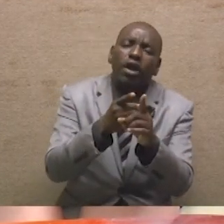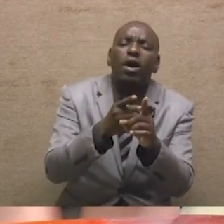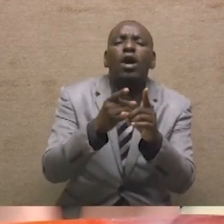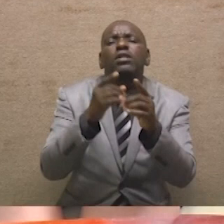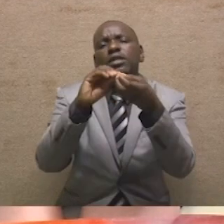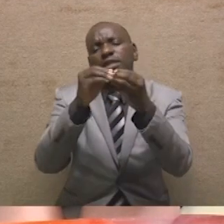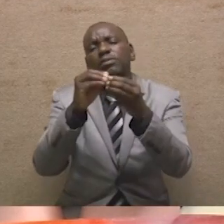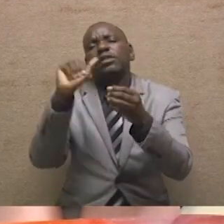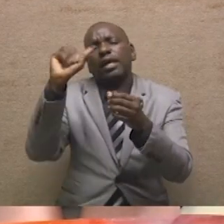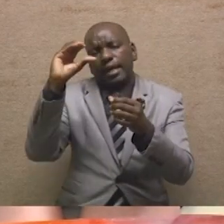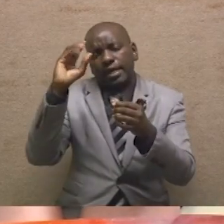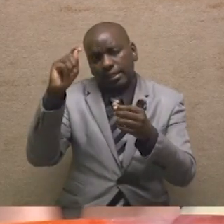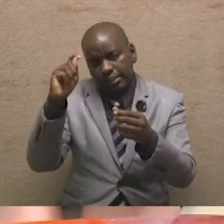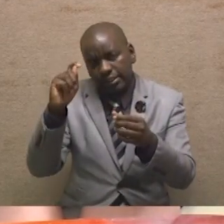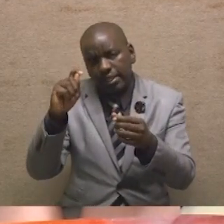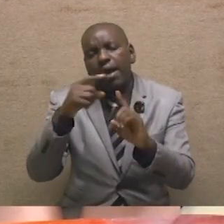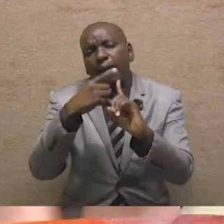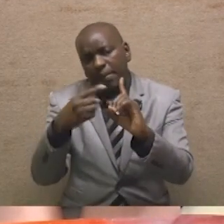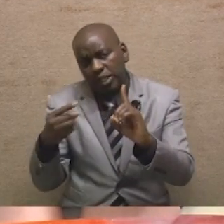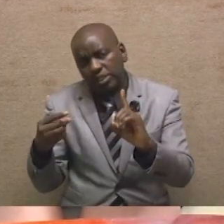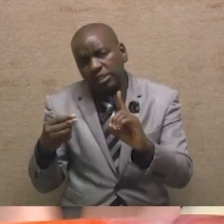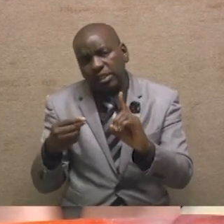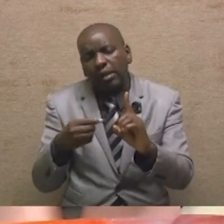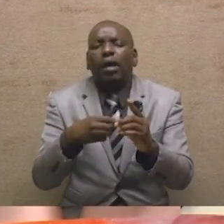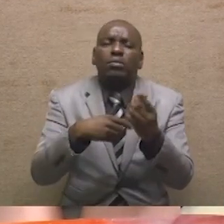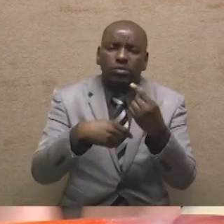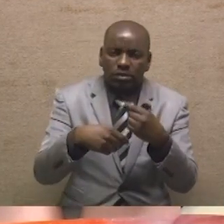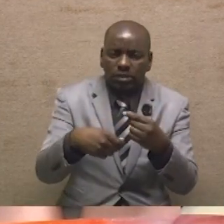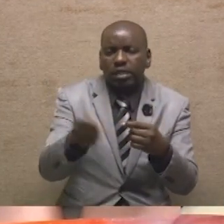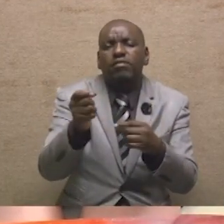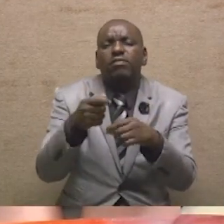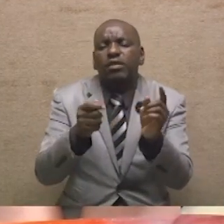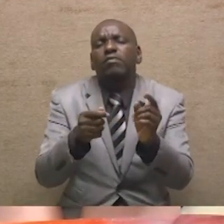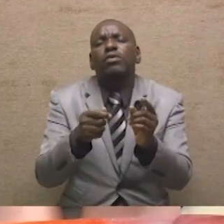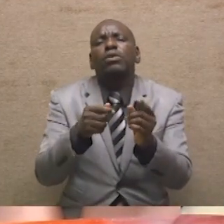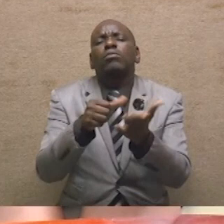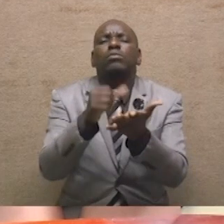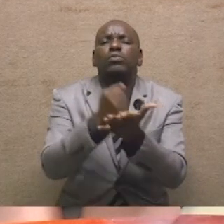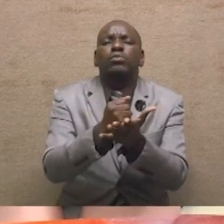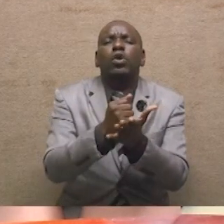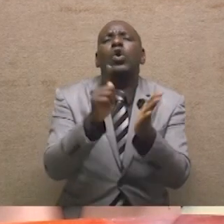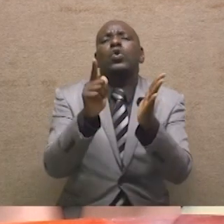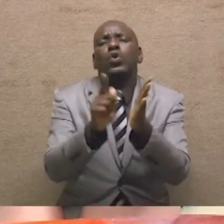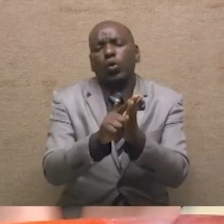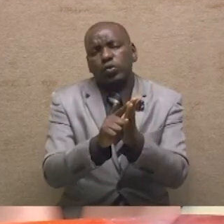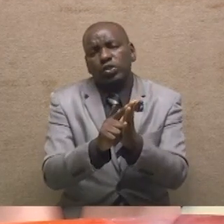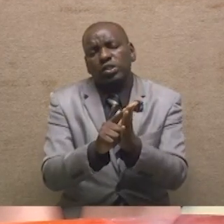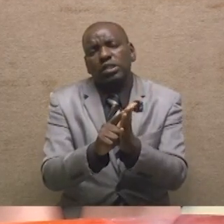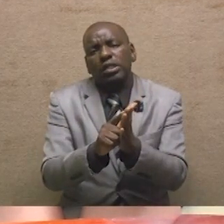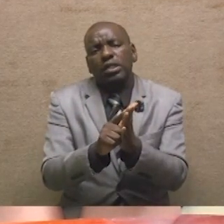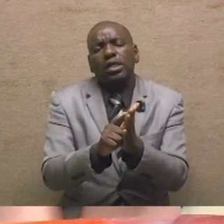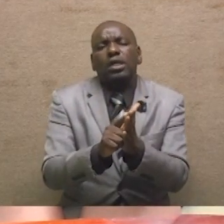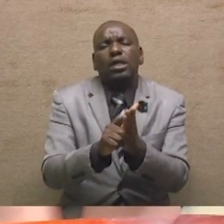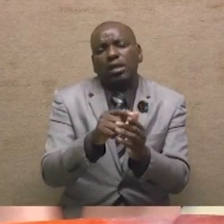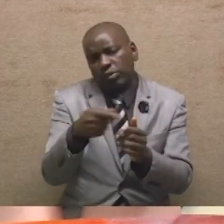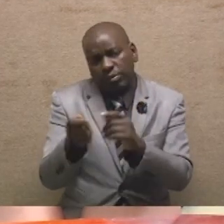Amendment Act, the ministry will send out subsidiary legislation, regulations, or statutory instruments, or even